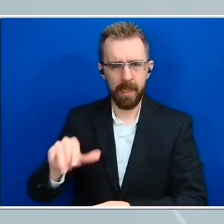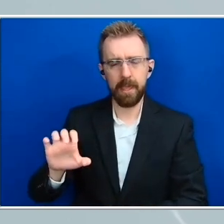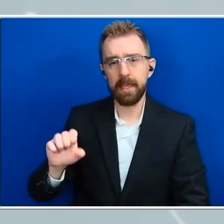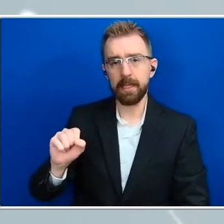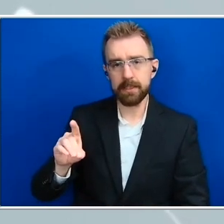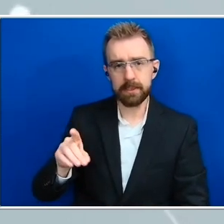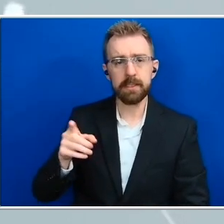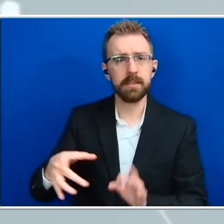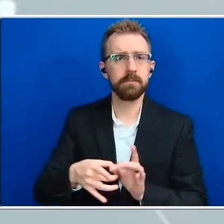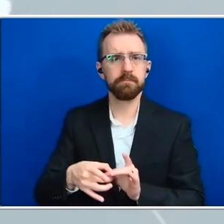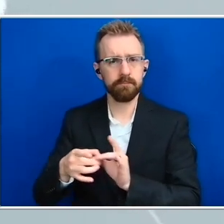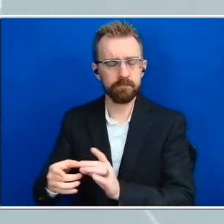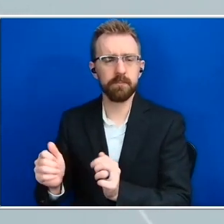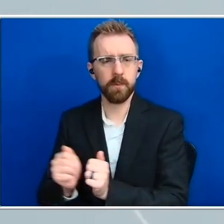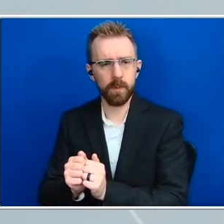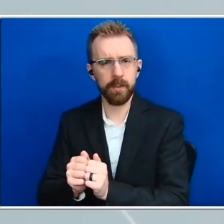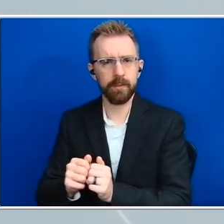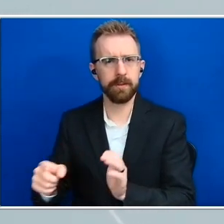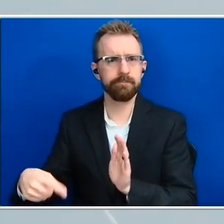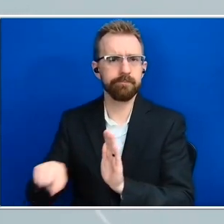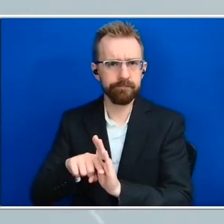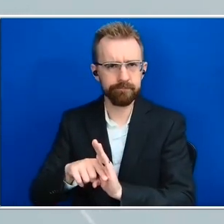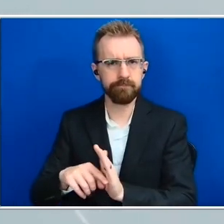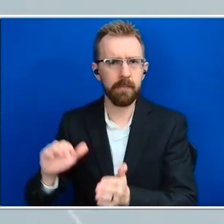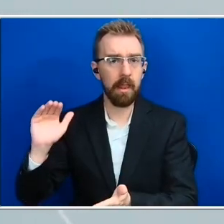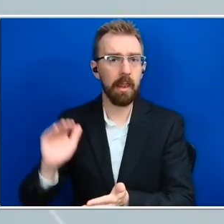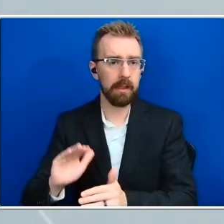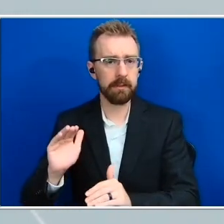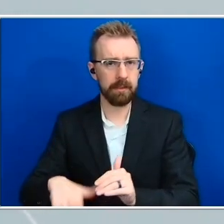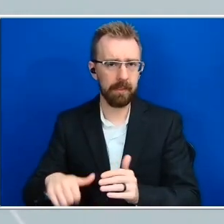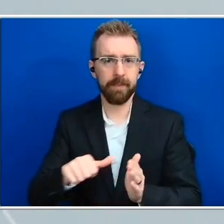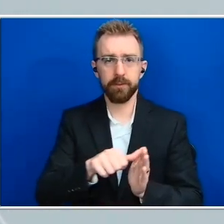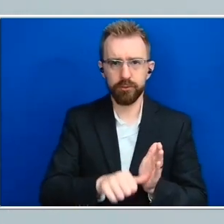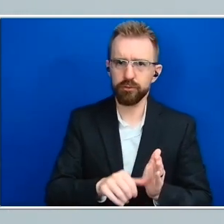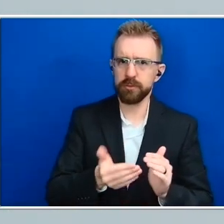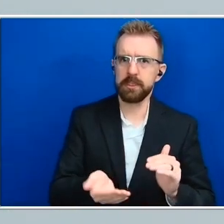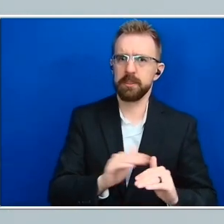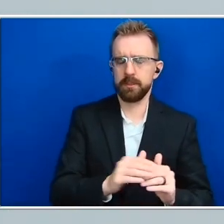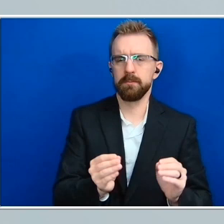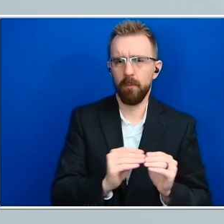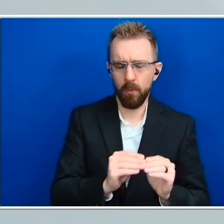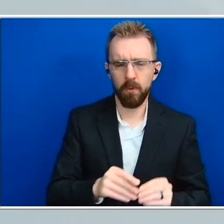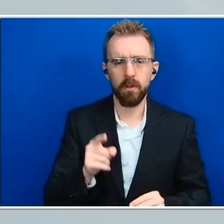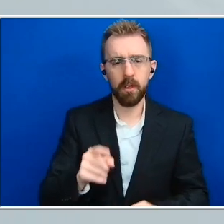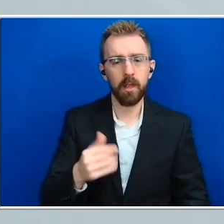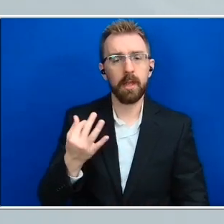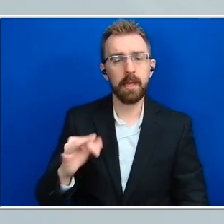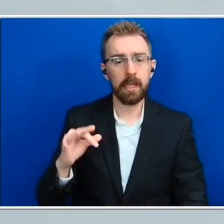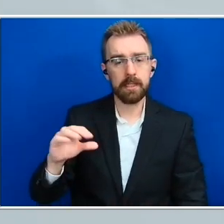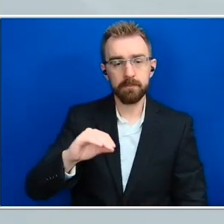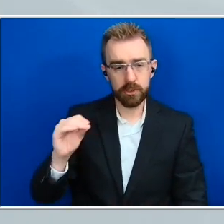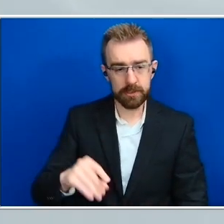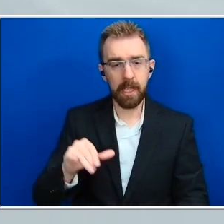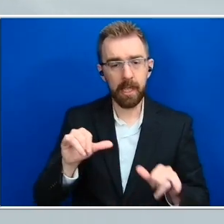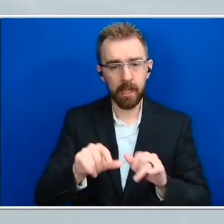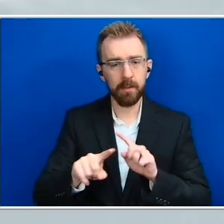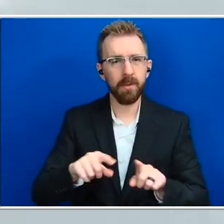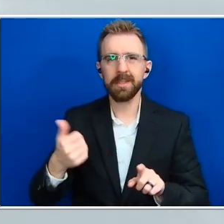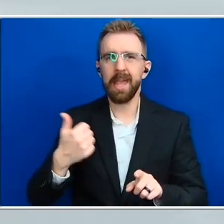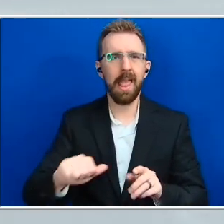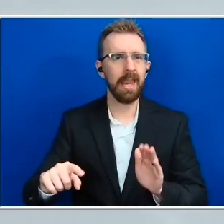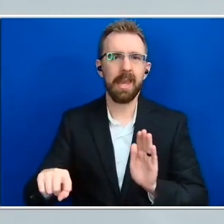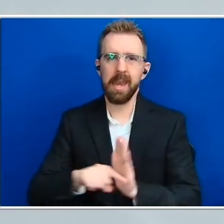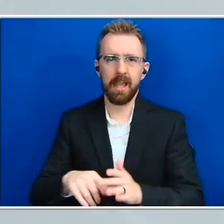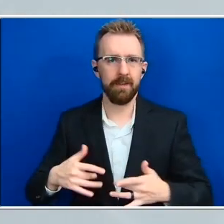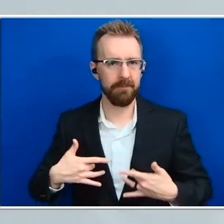with adverse event much less than the surgery. Here is mentioned 19%, but this is any adverse event. If you get sore